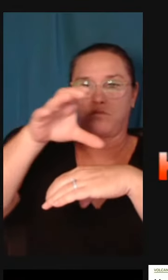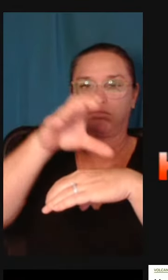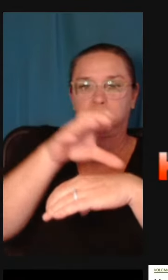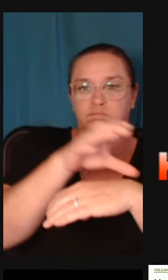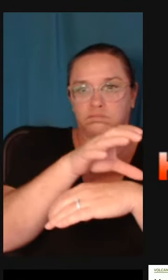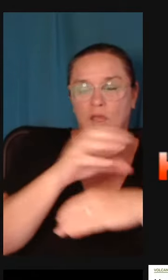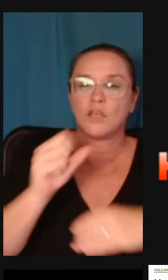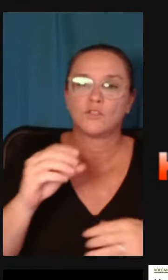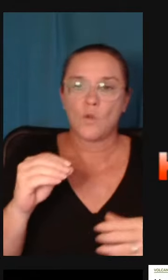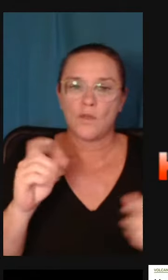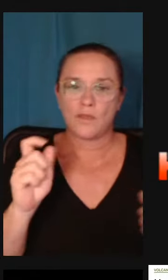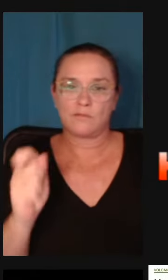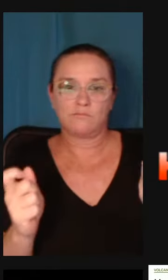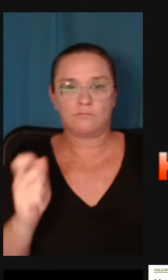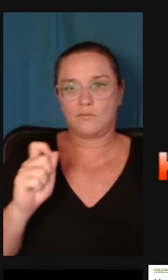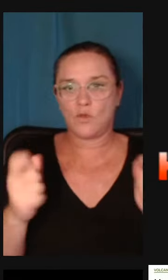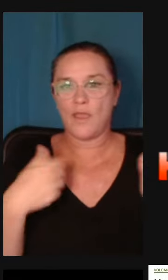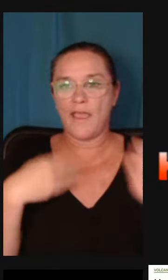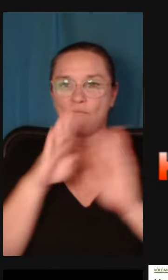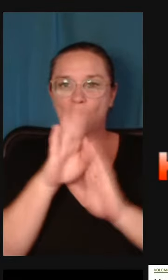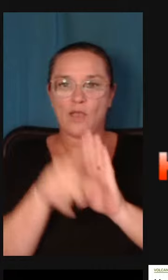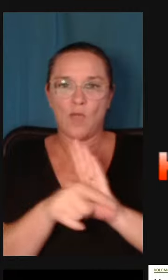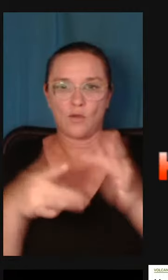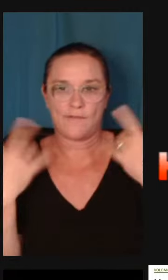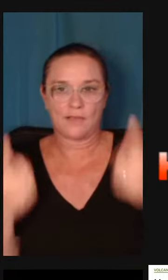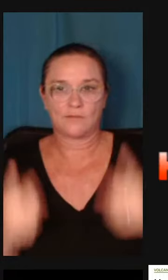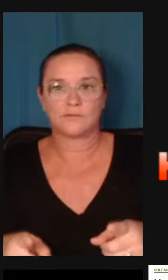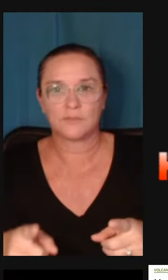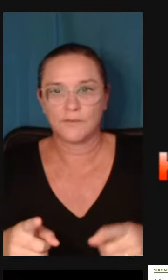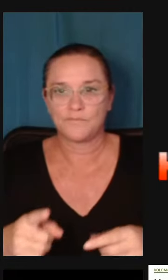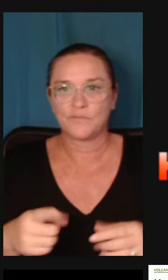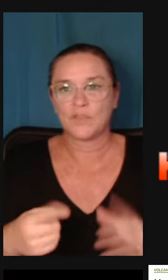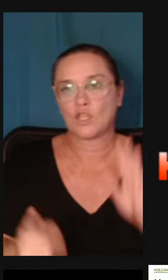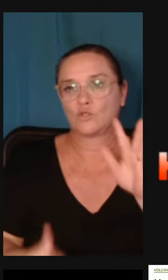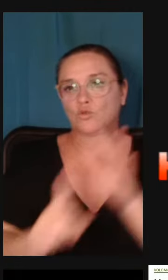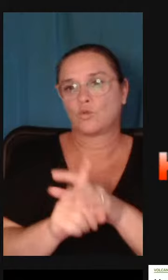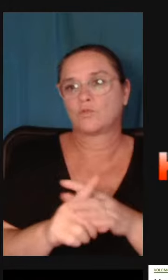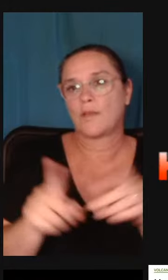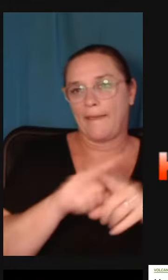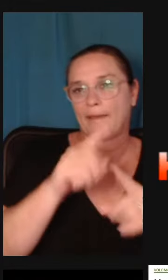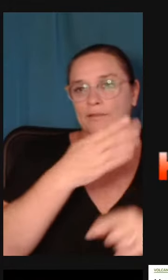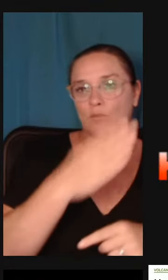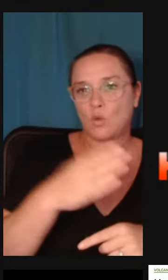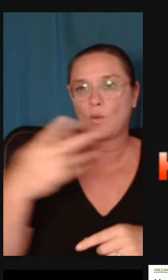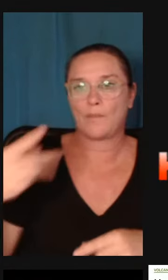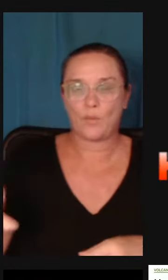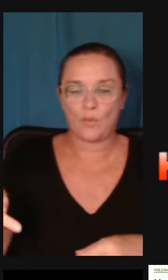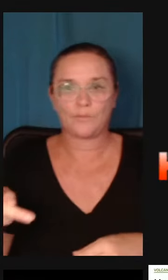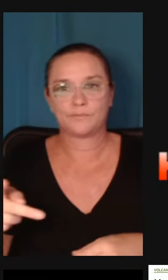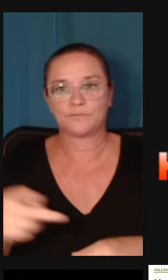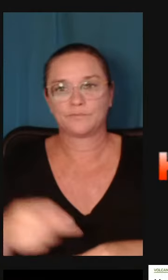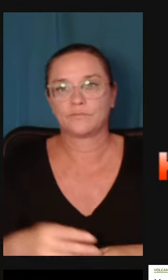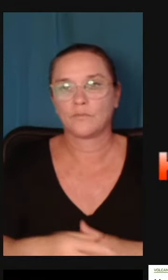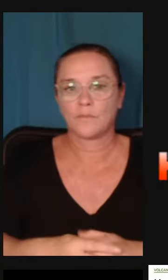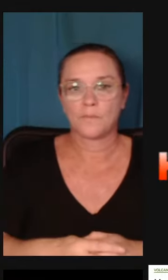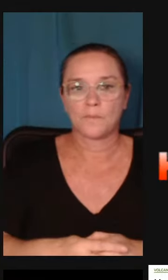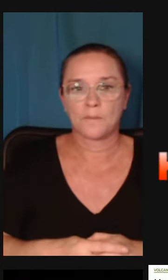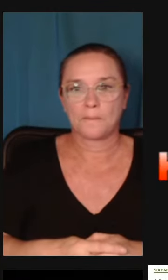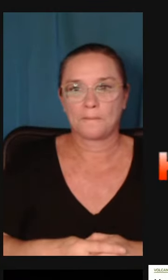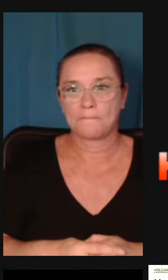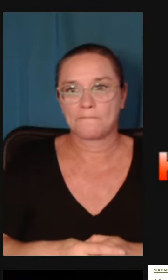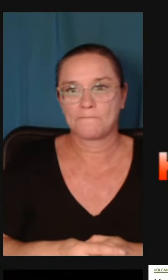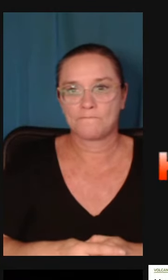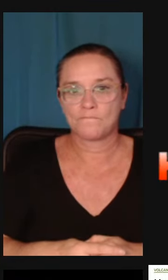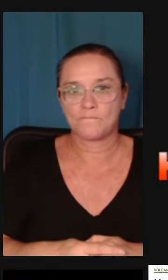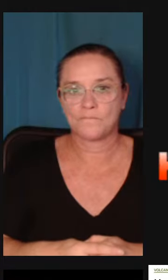these background events that show up like this, these blues and purples all across the board here. And that's the base of that stack